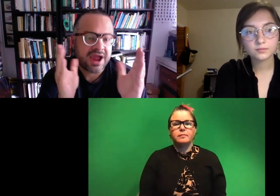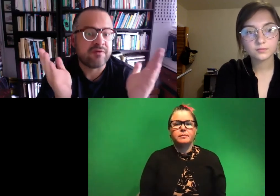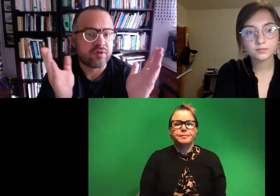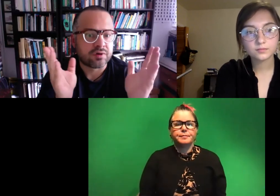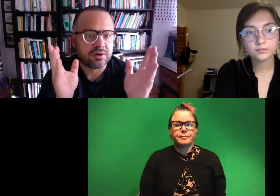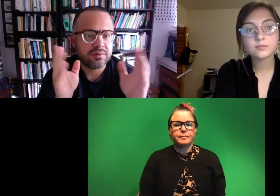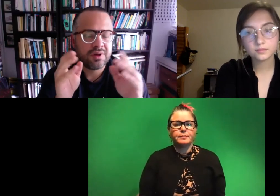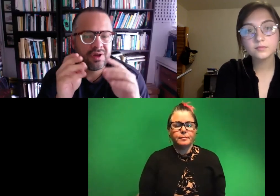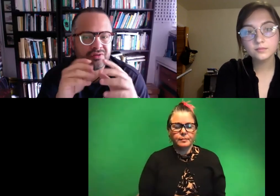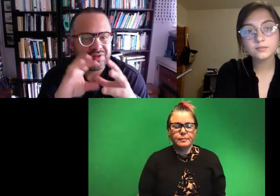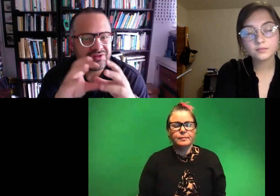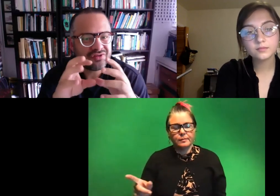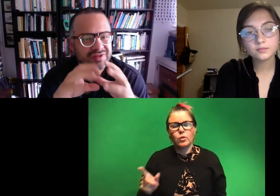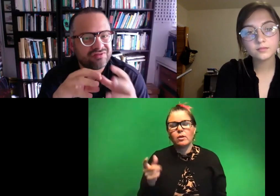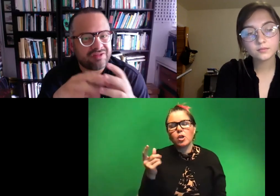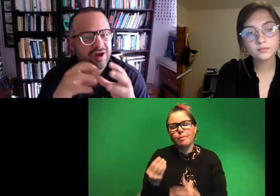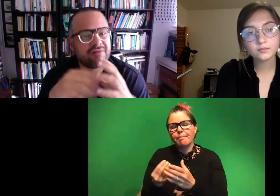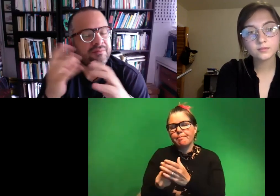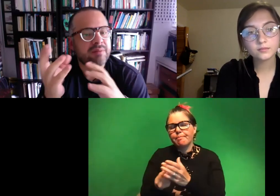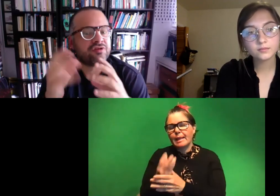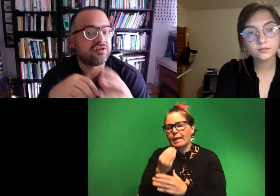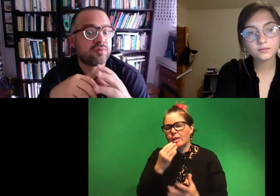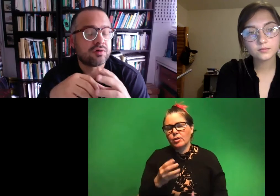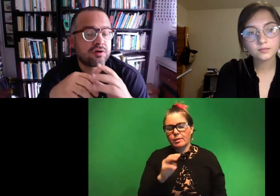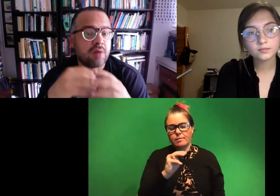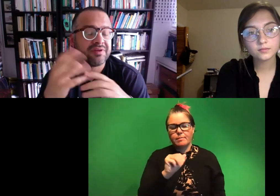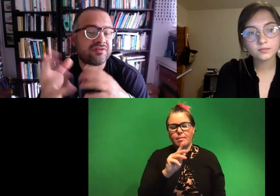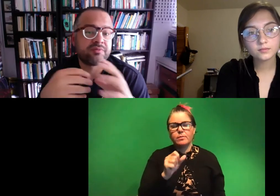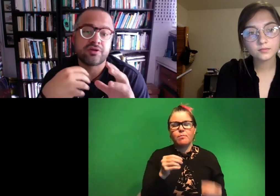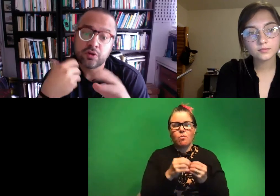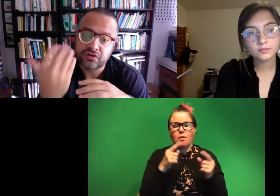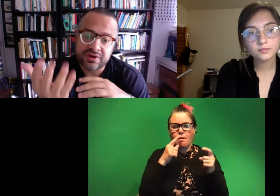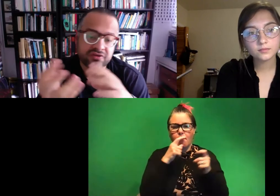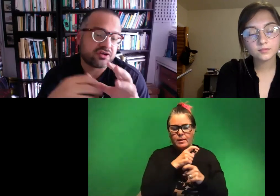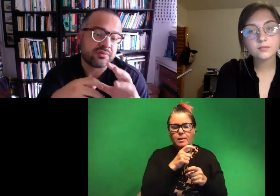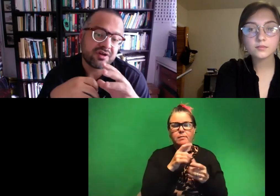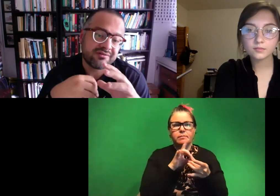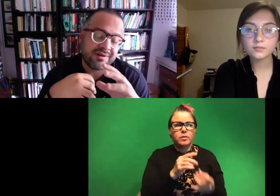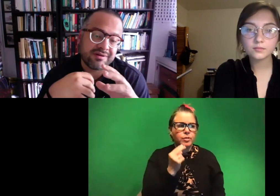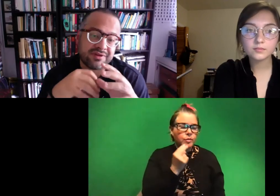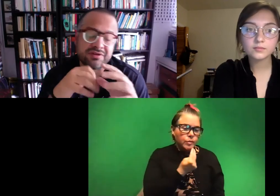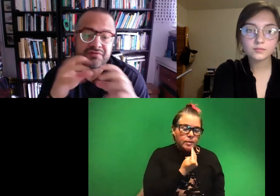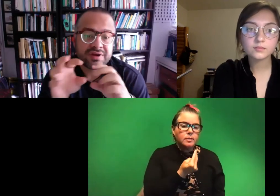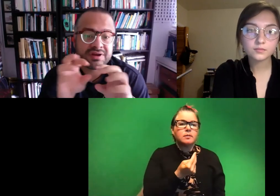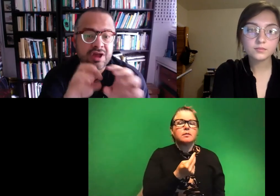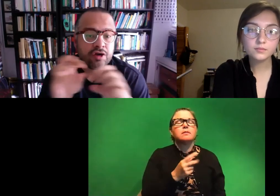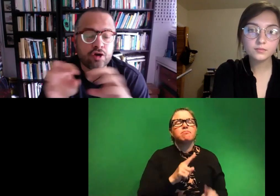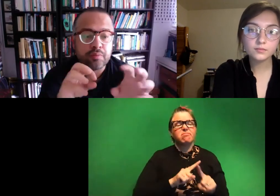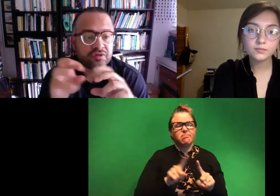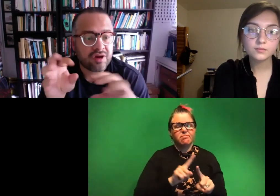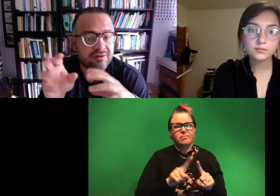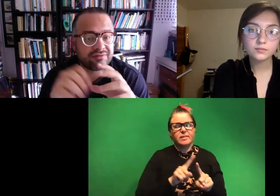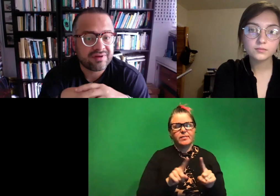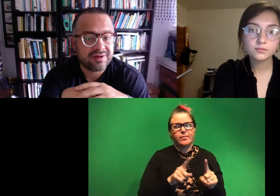of just an herbivore. No, so the dung of the mammals is more complex in terms of nutrients, in terms of the different